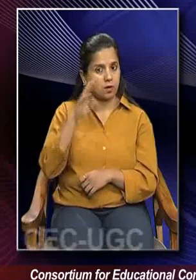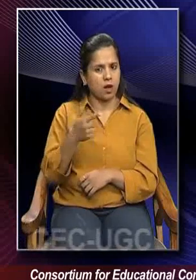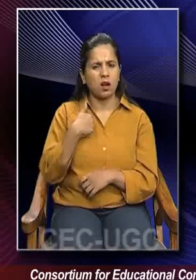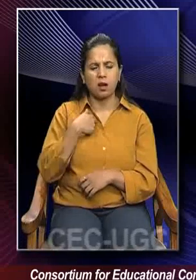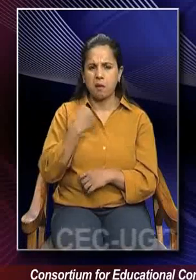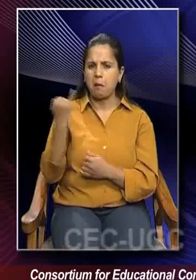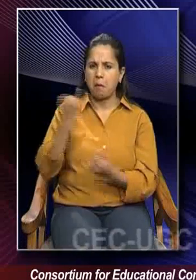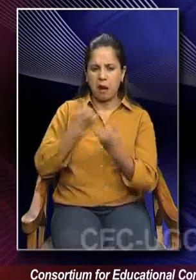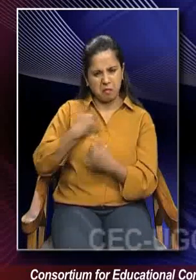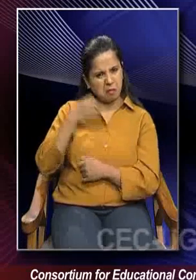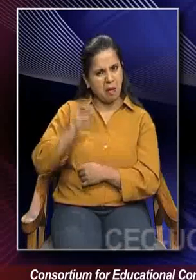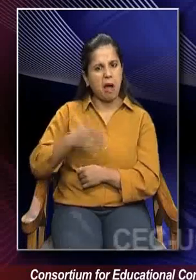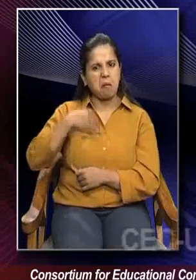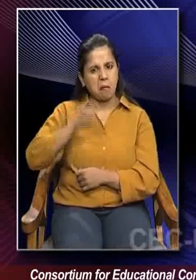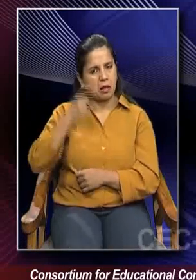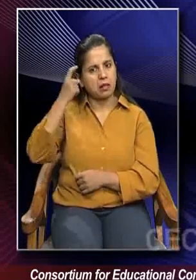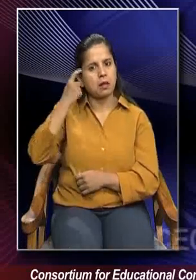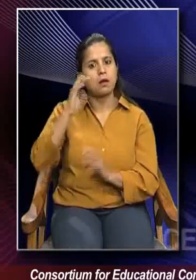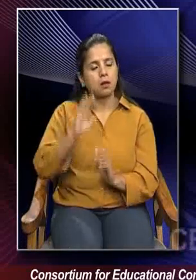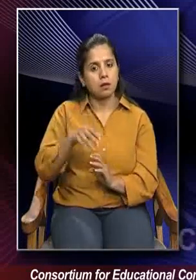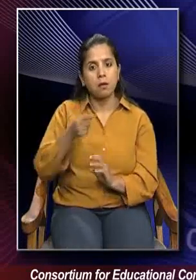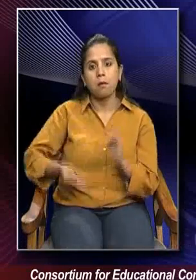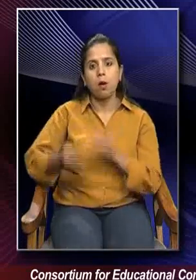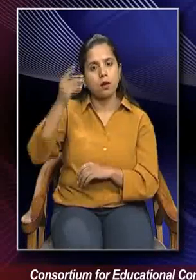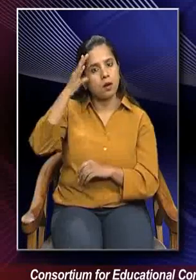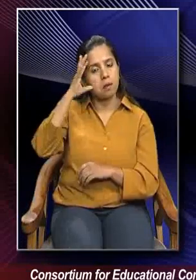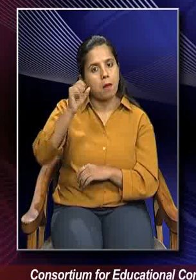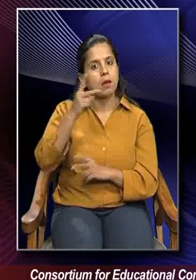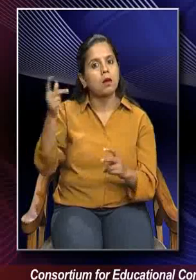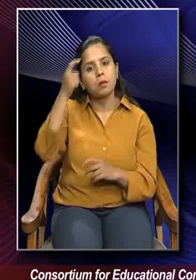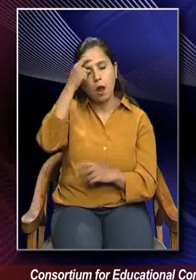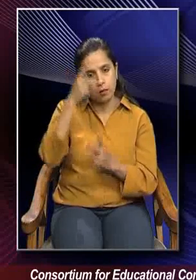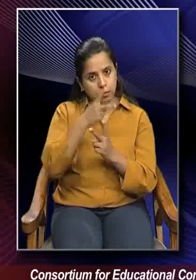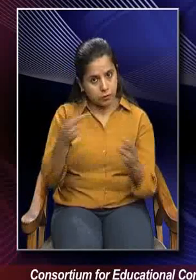self-criticism, rise in memory issues,